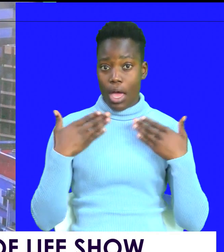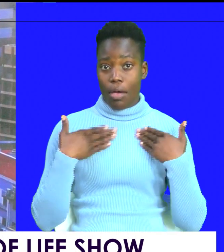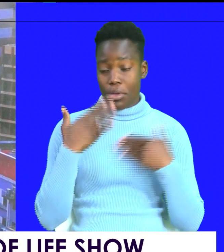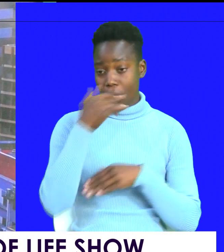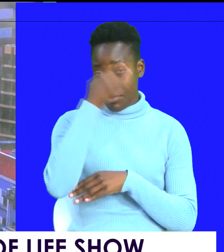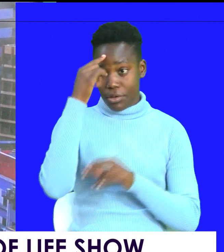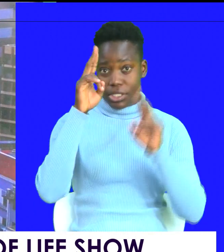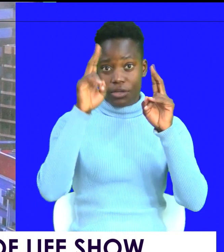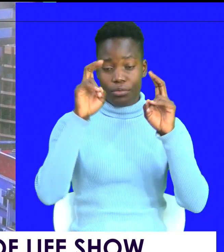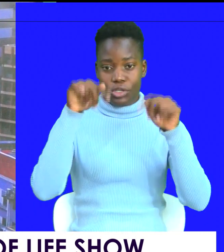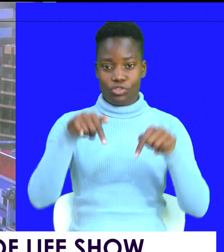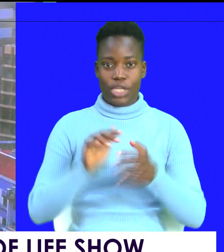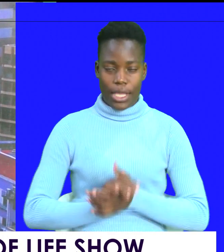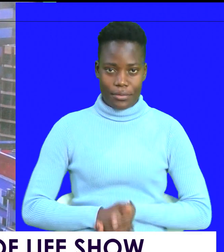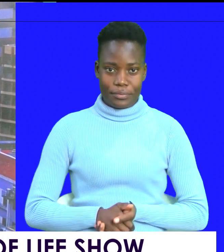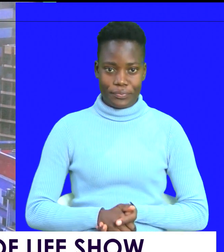topic today.